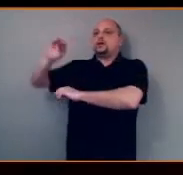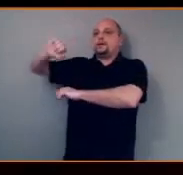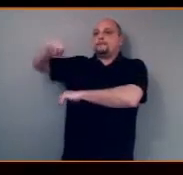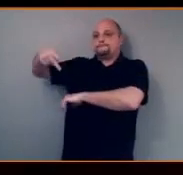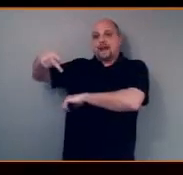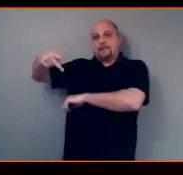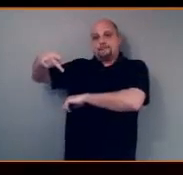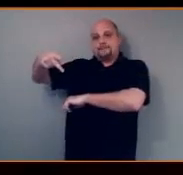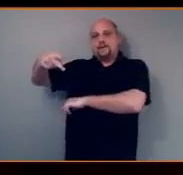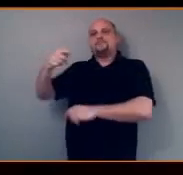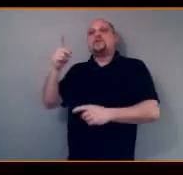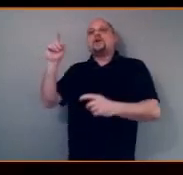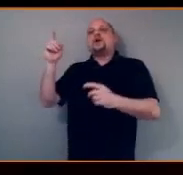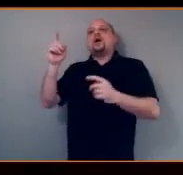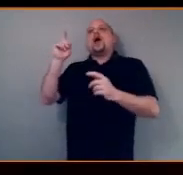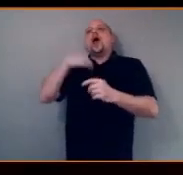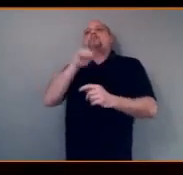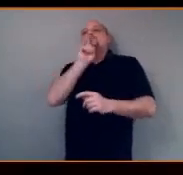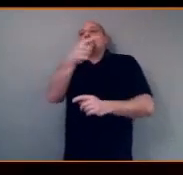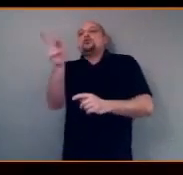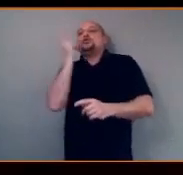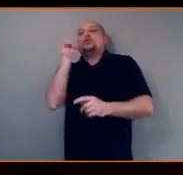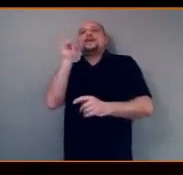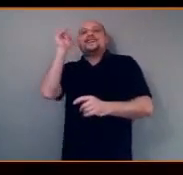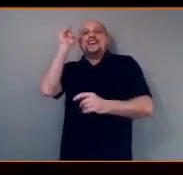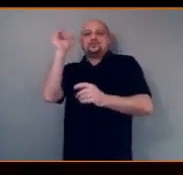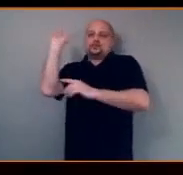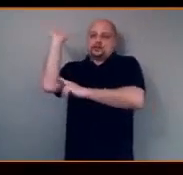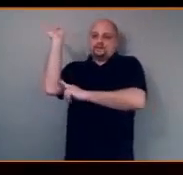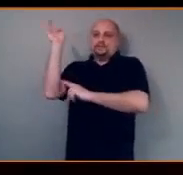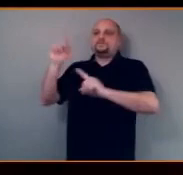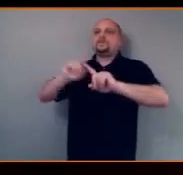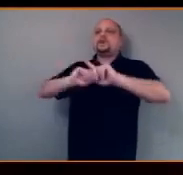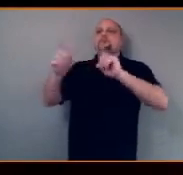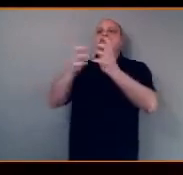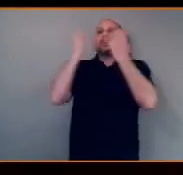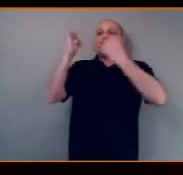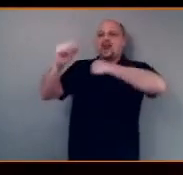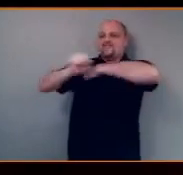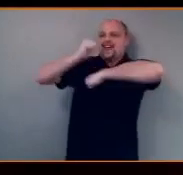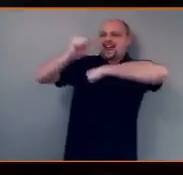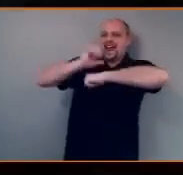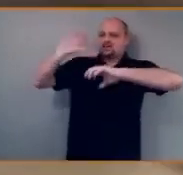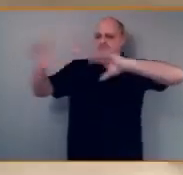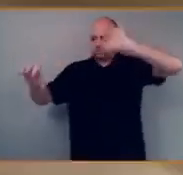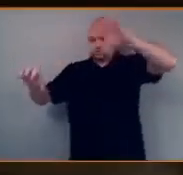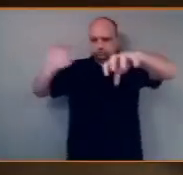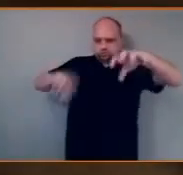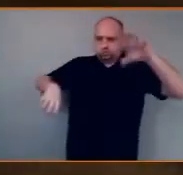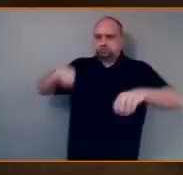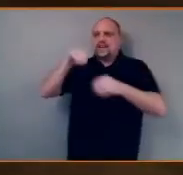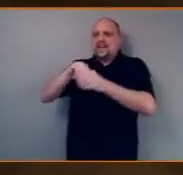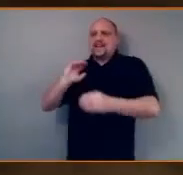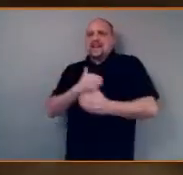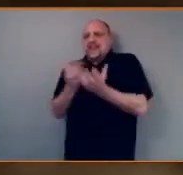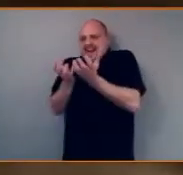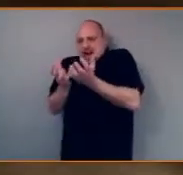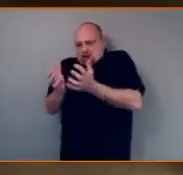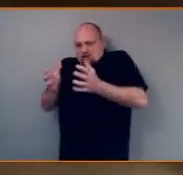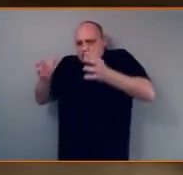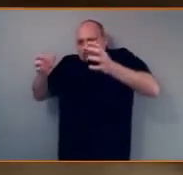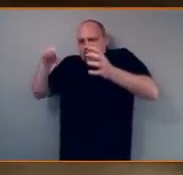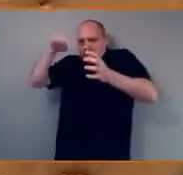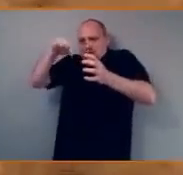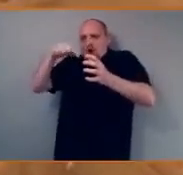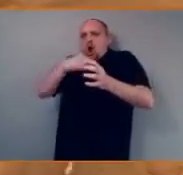yesterday's press conference, but you can see there are a lot of hazards in Jezero Crater, and they were marked as red. And we were able to sneak right in there into that